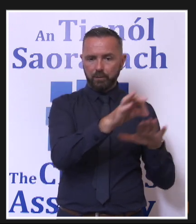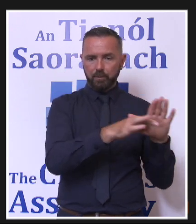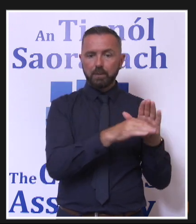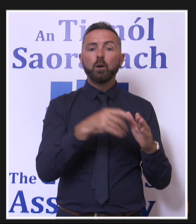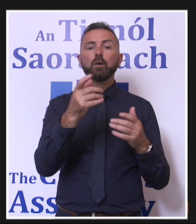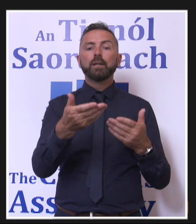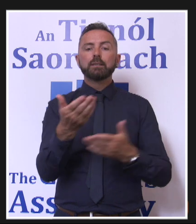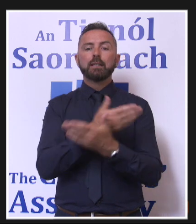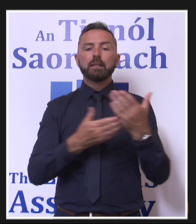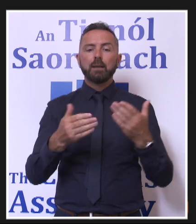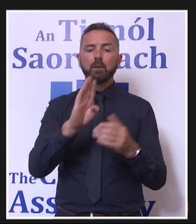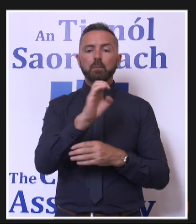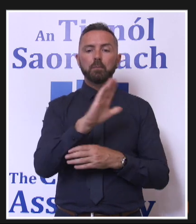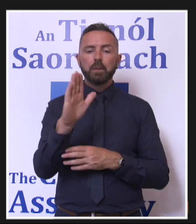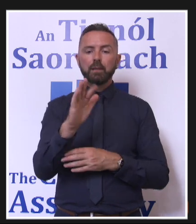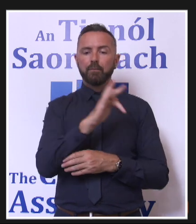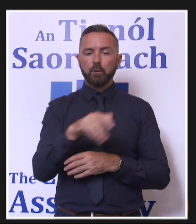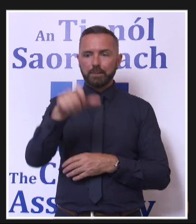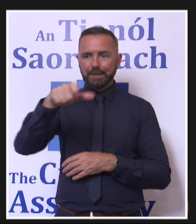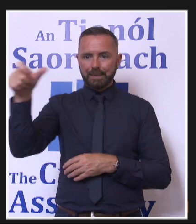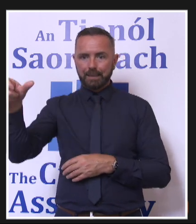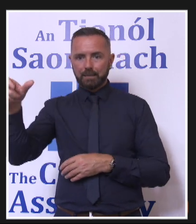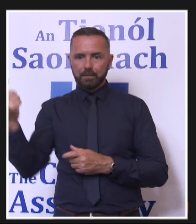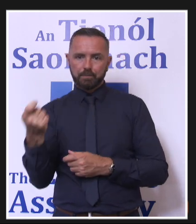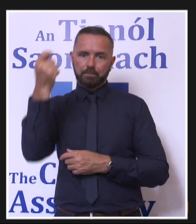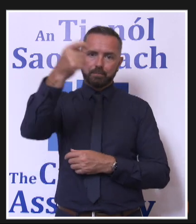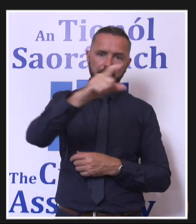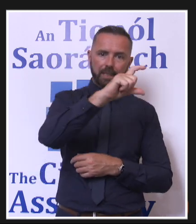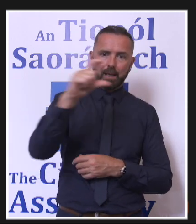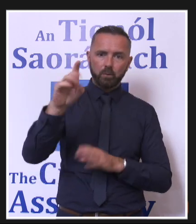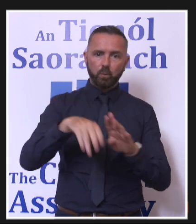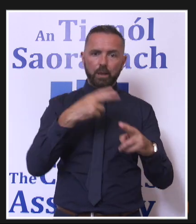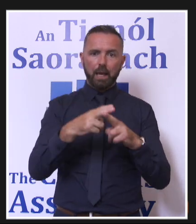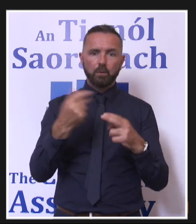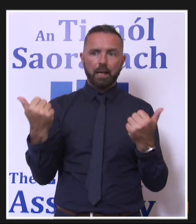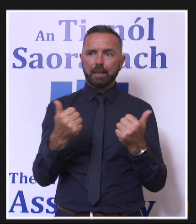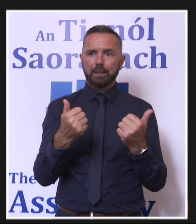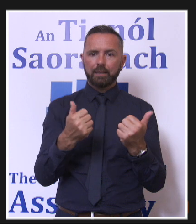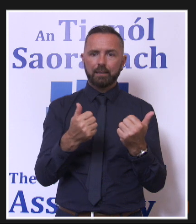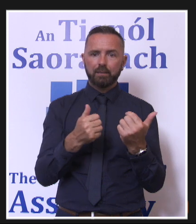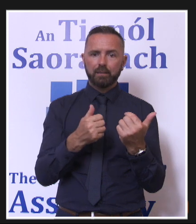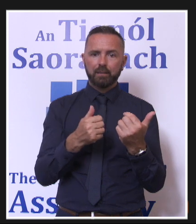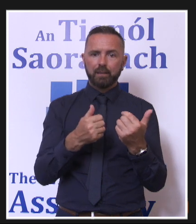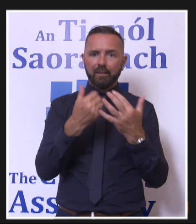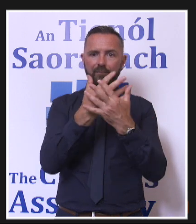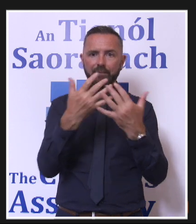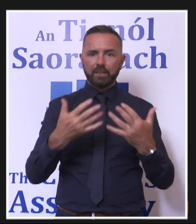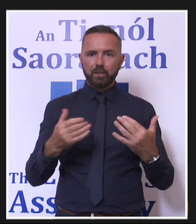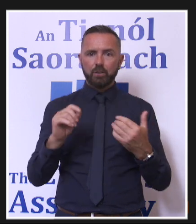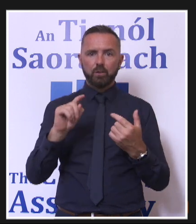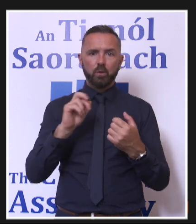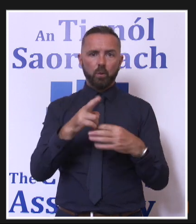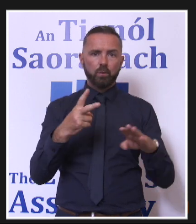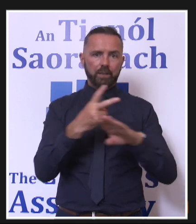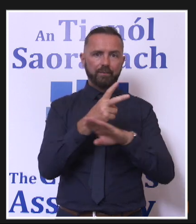deliberation, the bill, pass directly from the citizen to the Paris Council without any filter, such as what